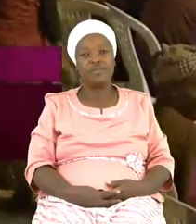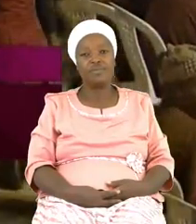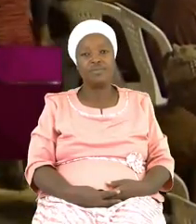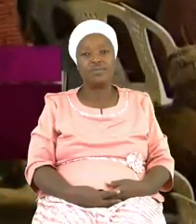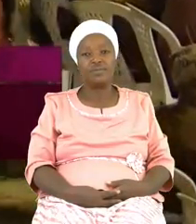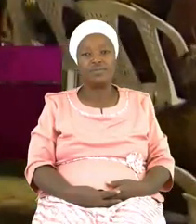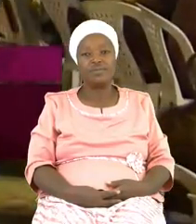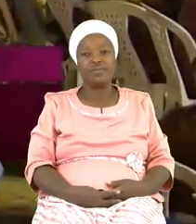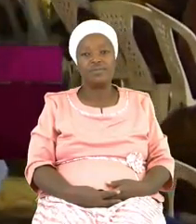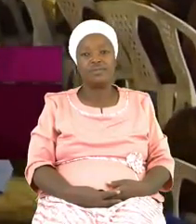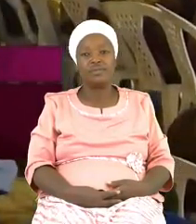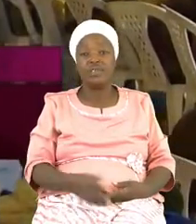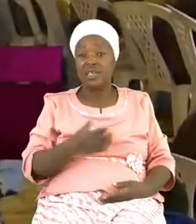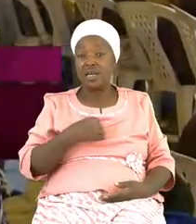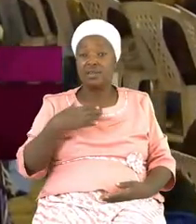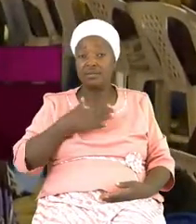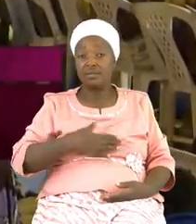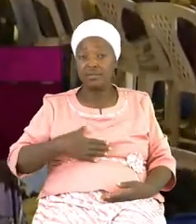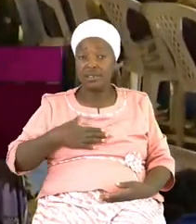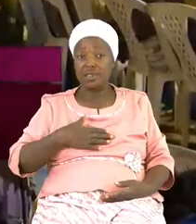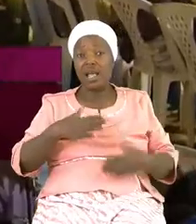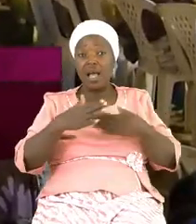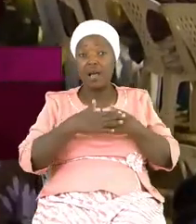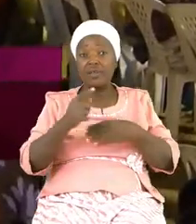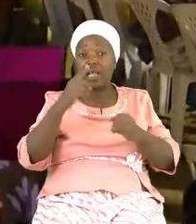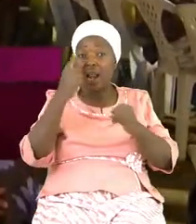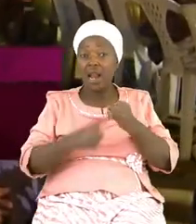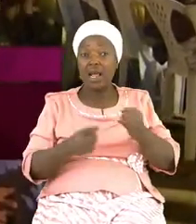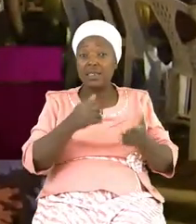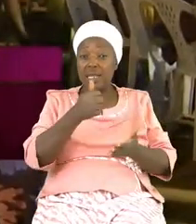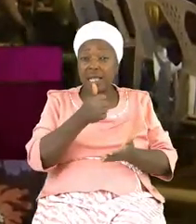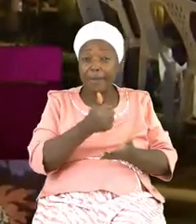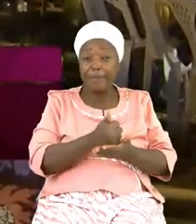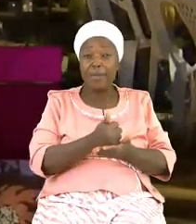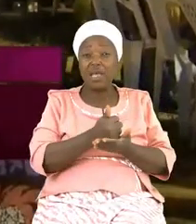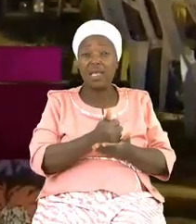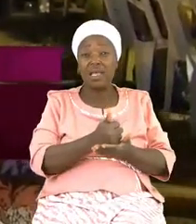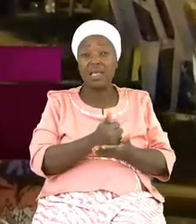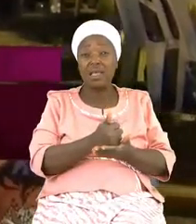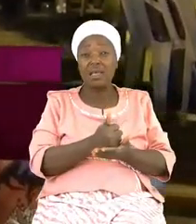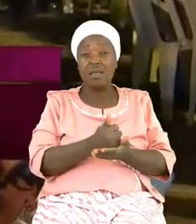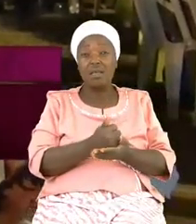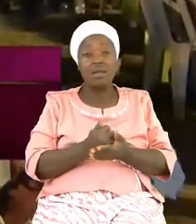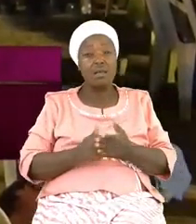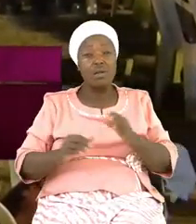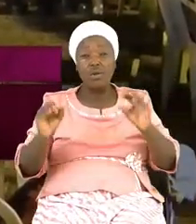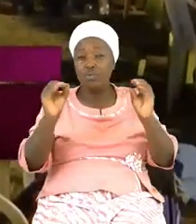And please, after the last amen, nobody should go.